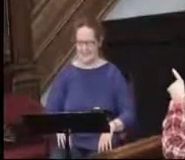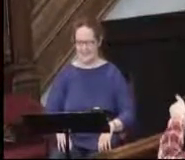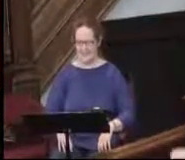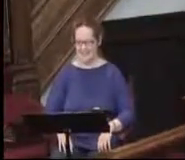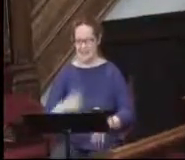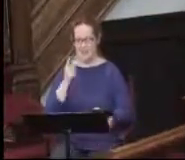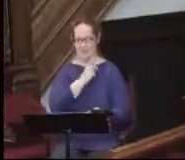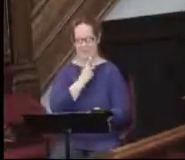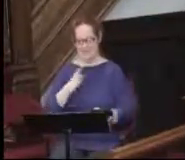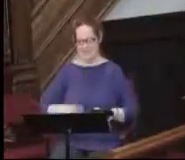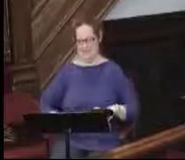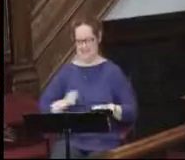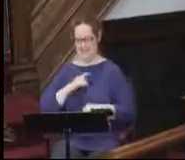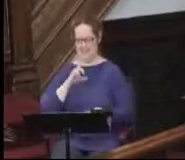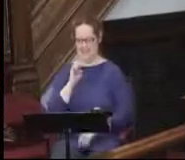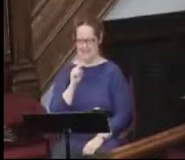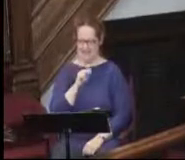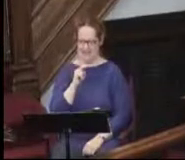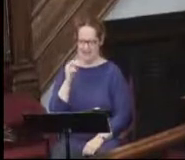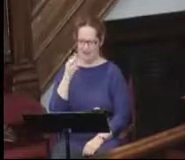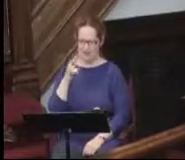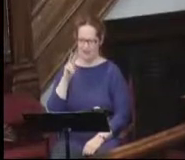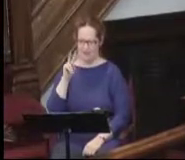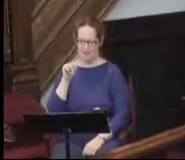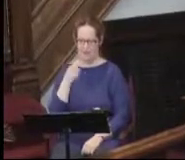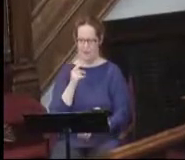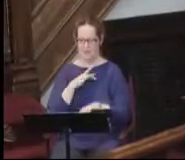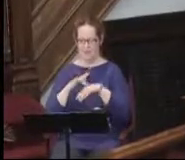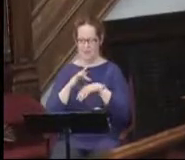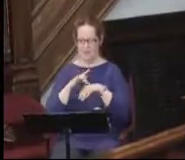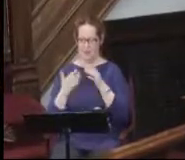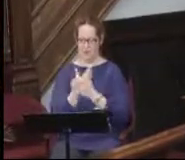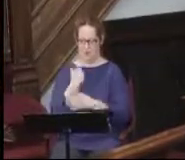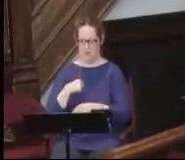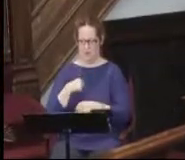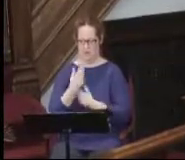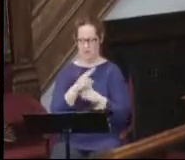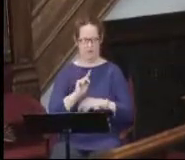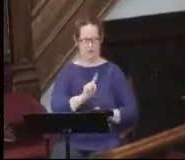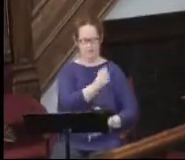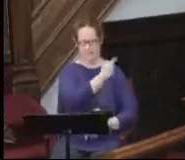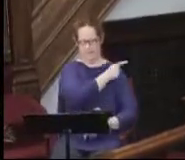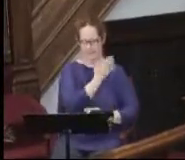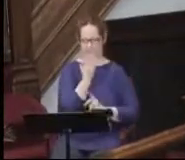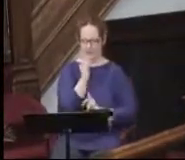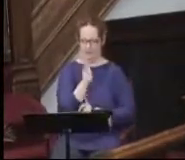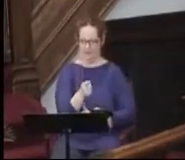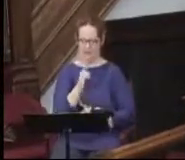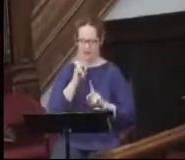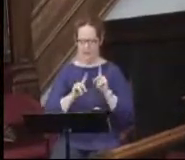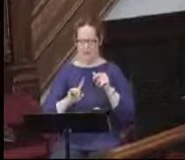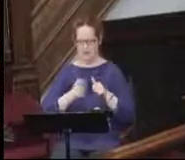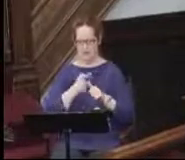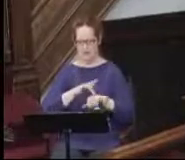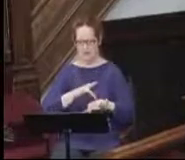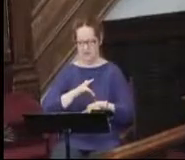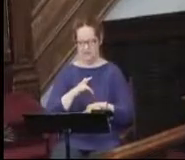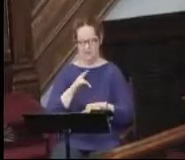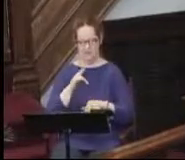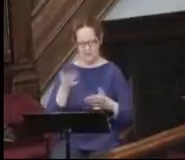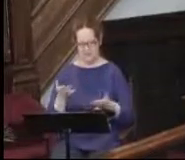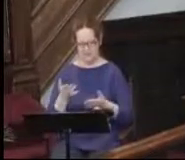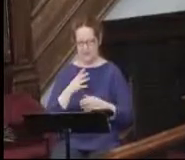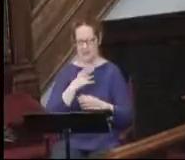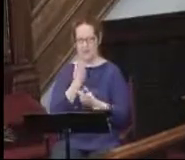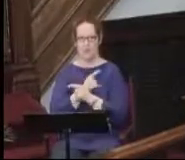One of our deacons and Leanne Horvath will be available in our new conference room for 15 minutes following the service for first-time visitors and anyone looking